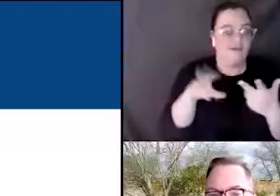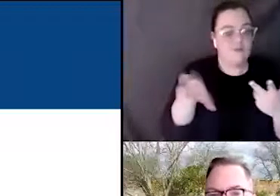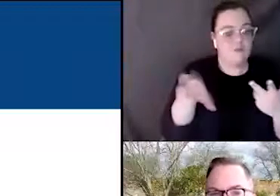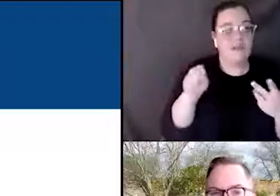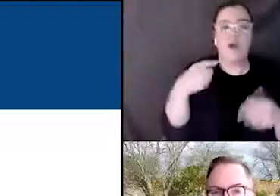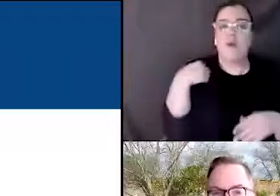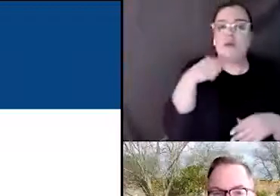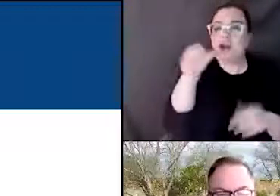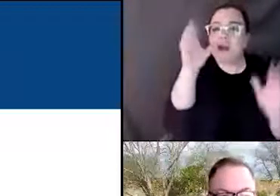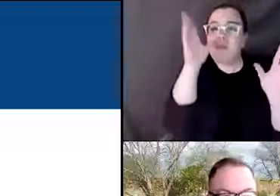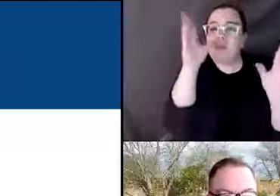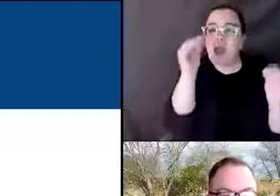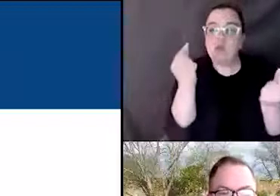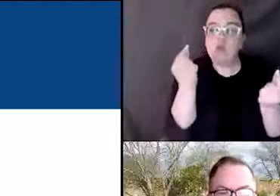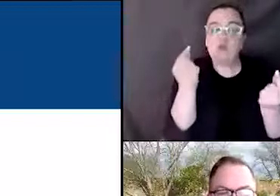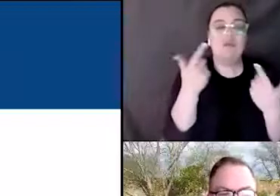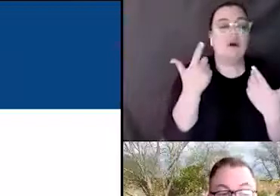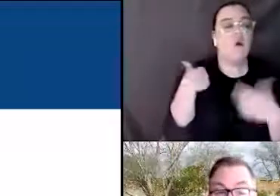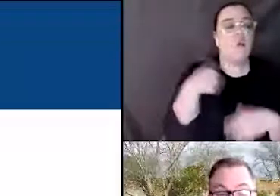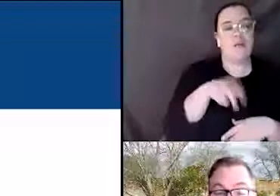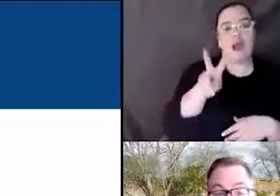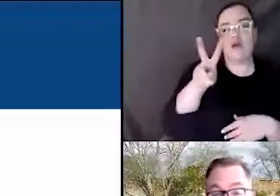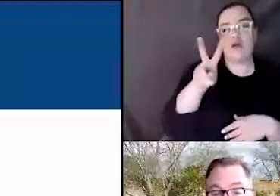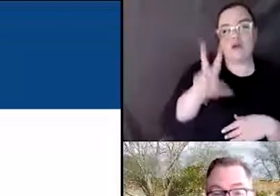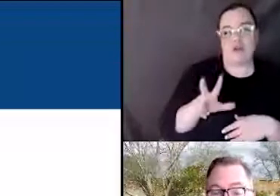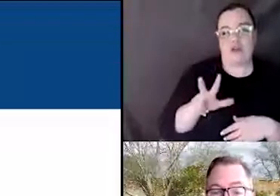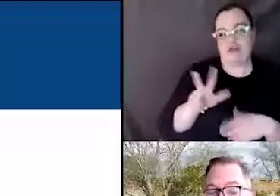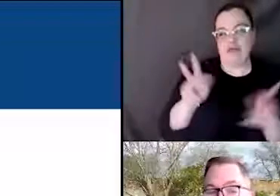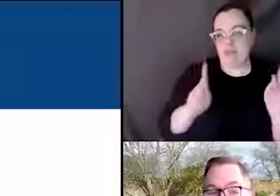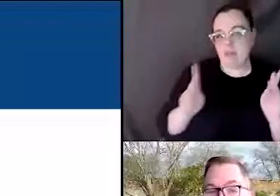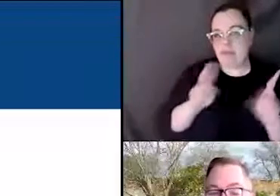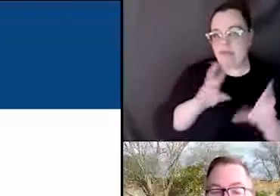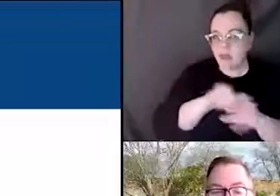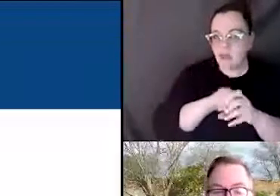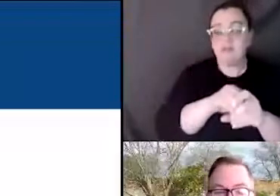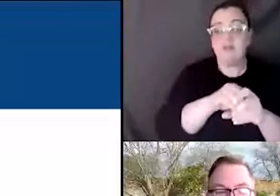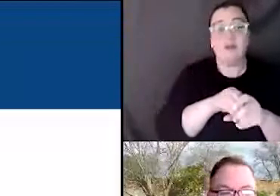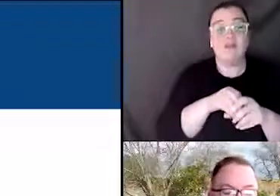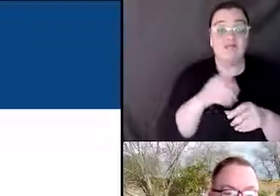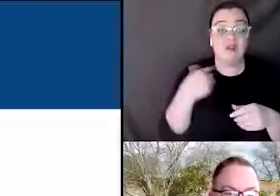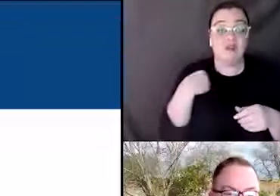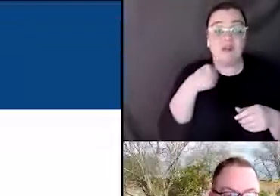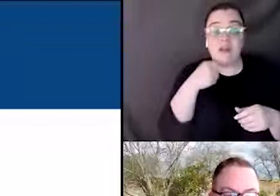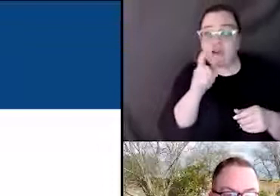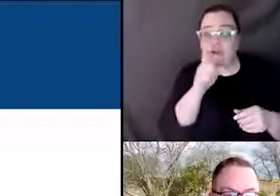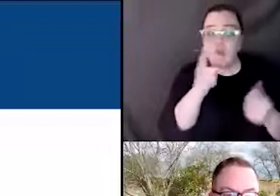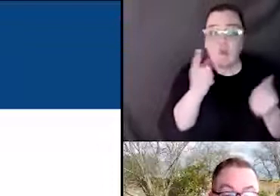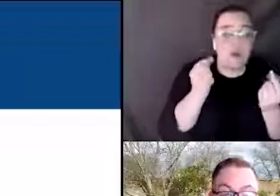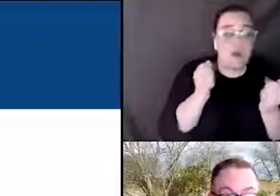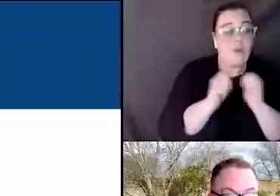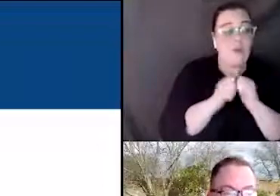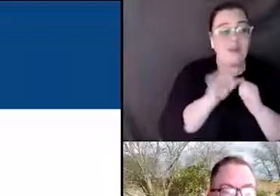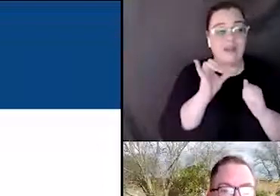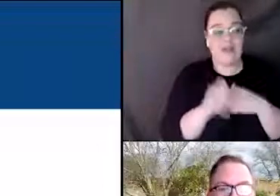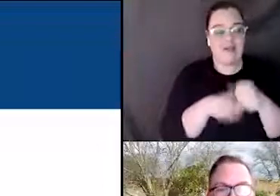about 2/3 participation, which was not knowing what might happen. We felt